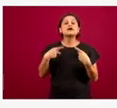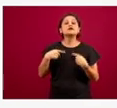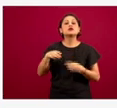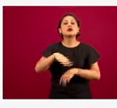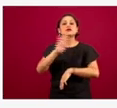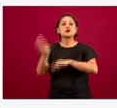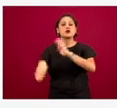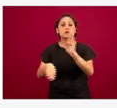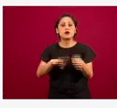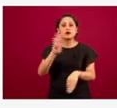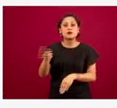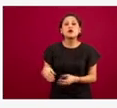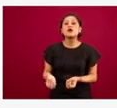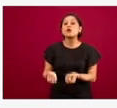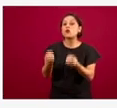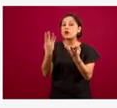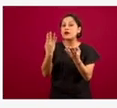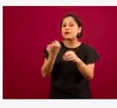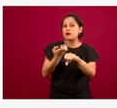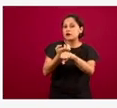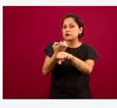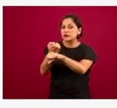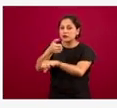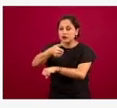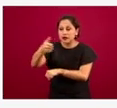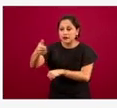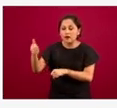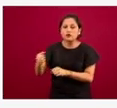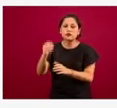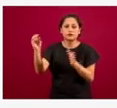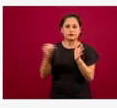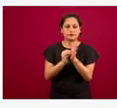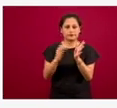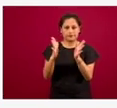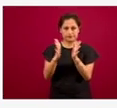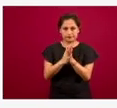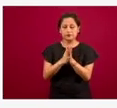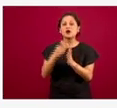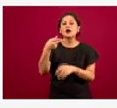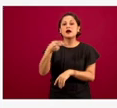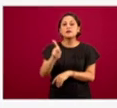The blue bars are the number of fatalities per state,